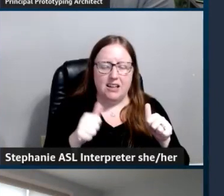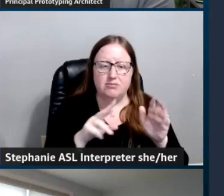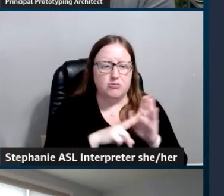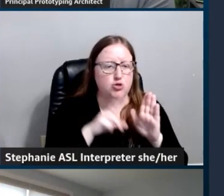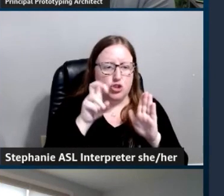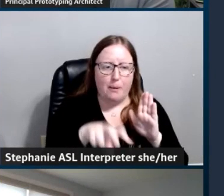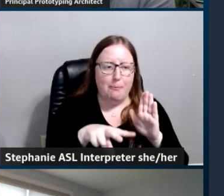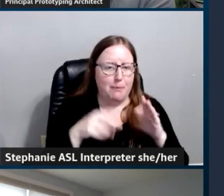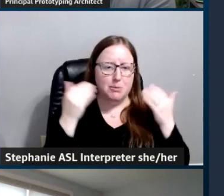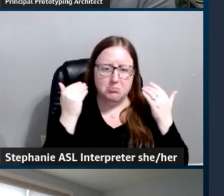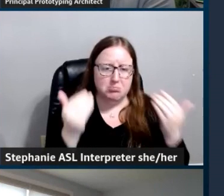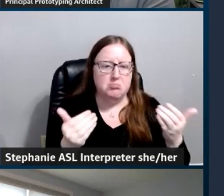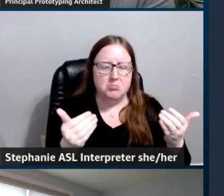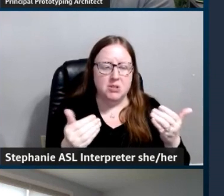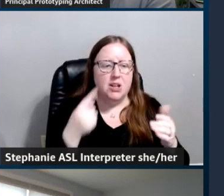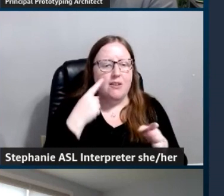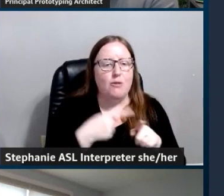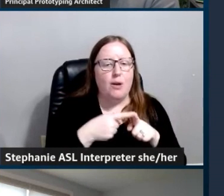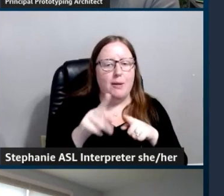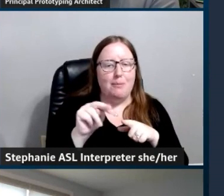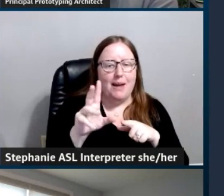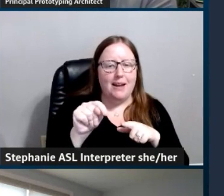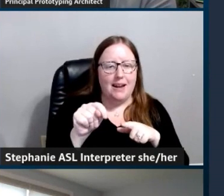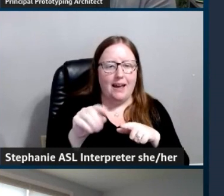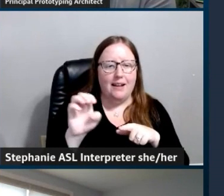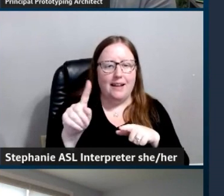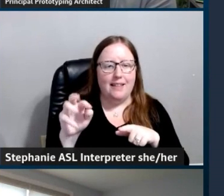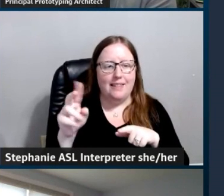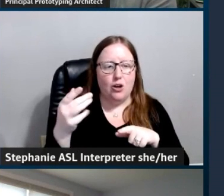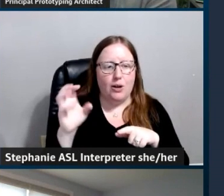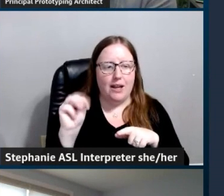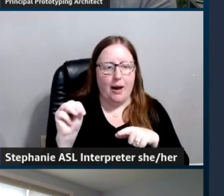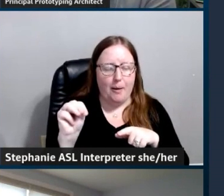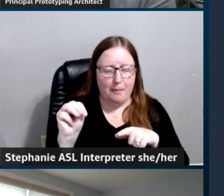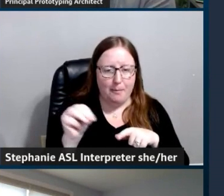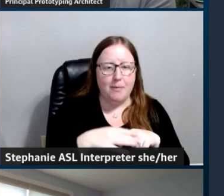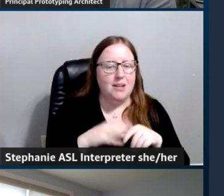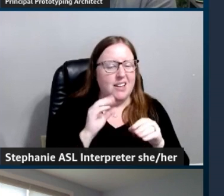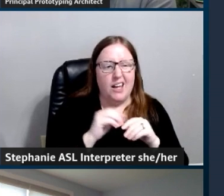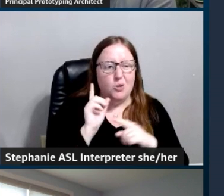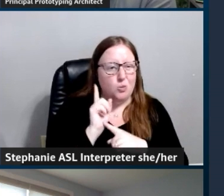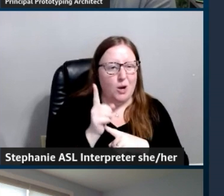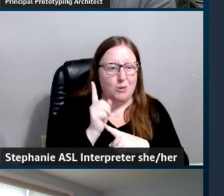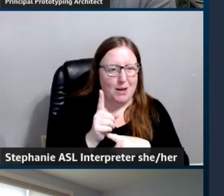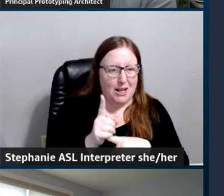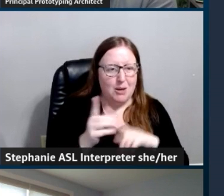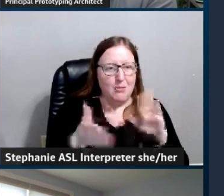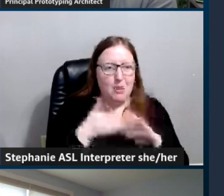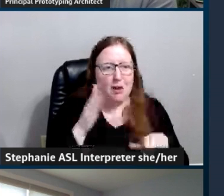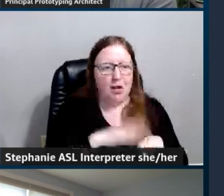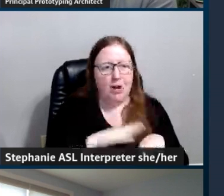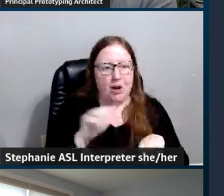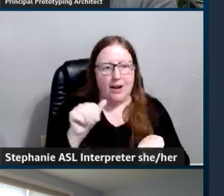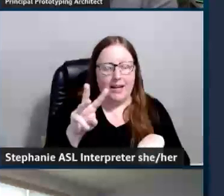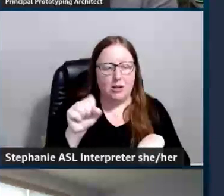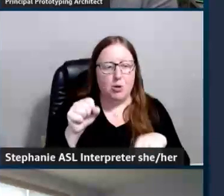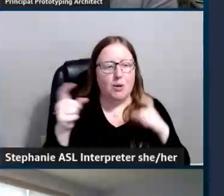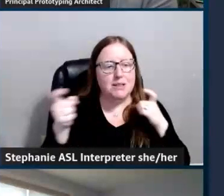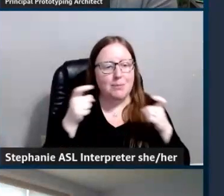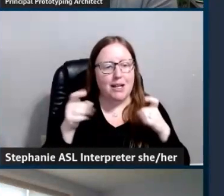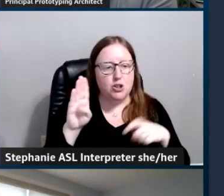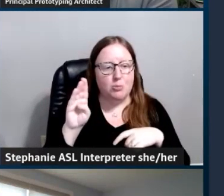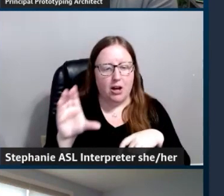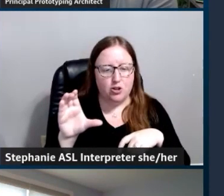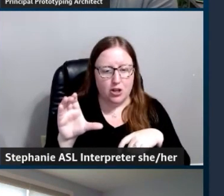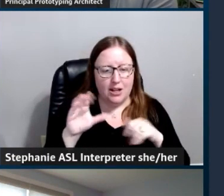the main net of Ethereum in minutes by running on Amazon Managed Blockchain. You